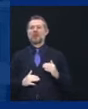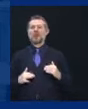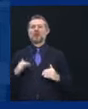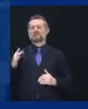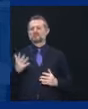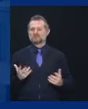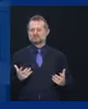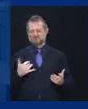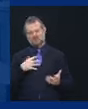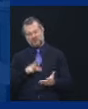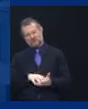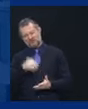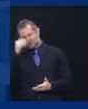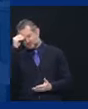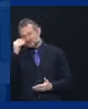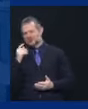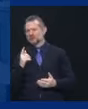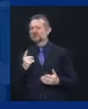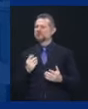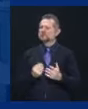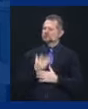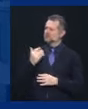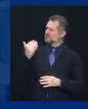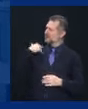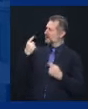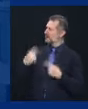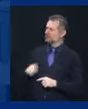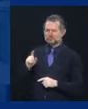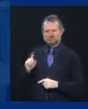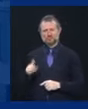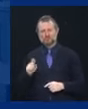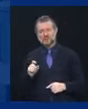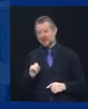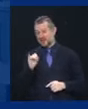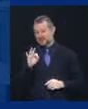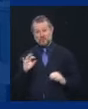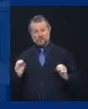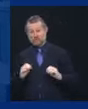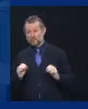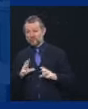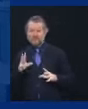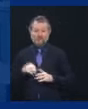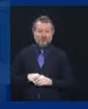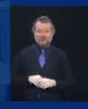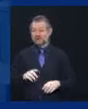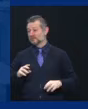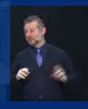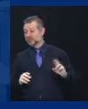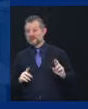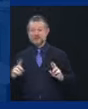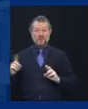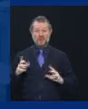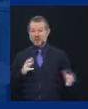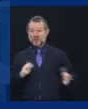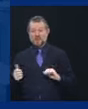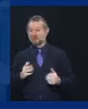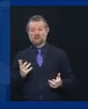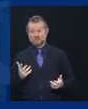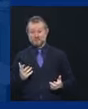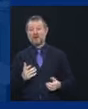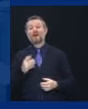in the spring, if it hadn't been politicized the way it was, if the government was more